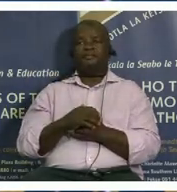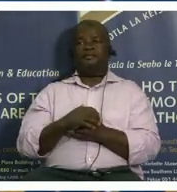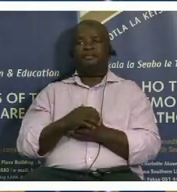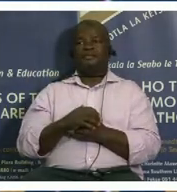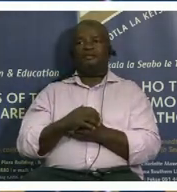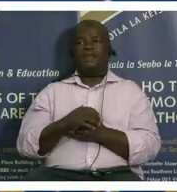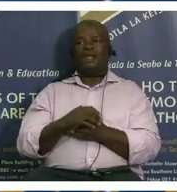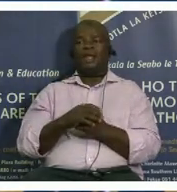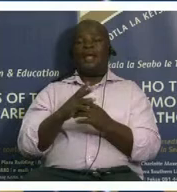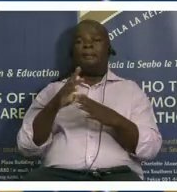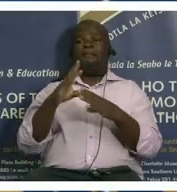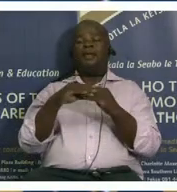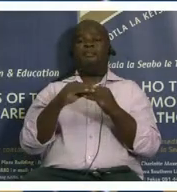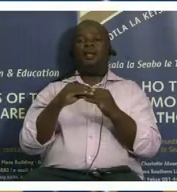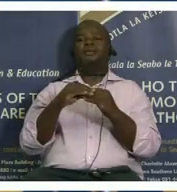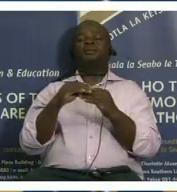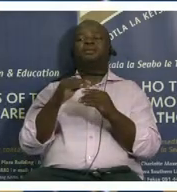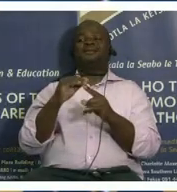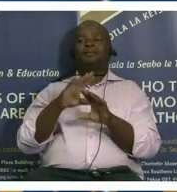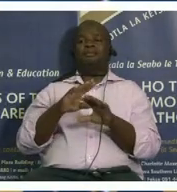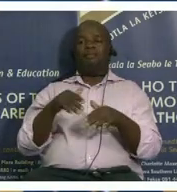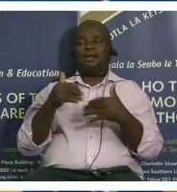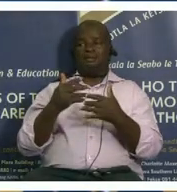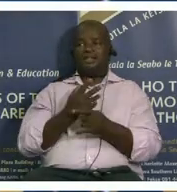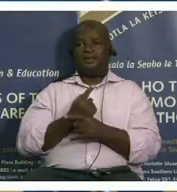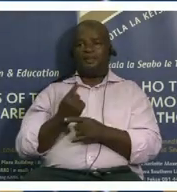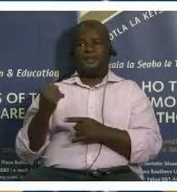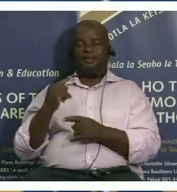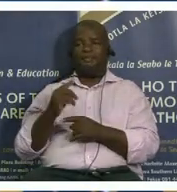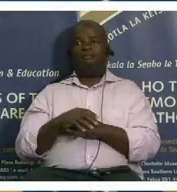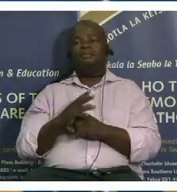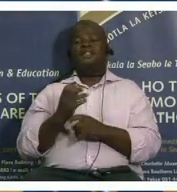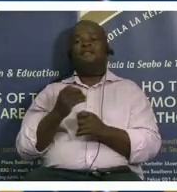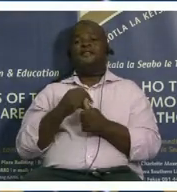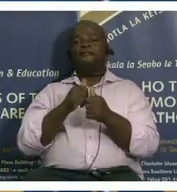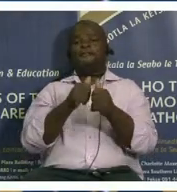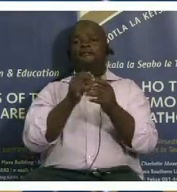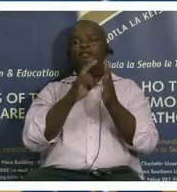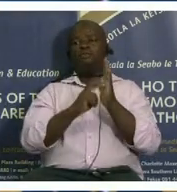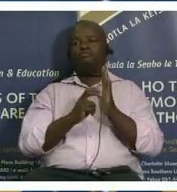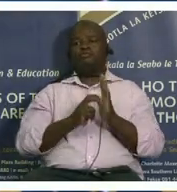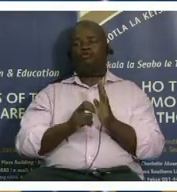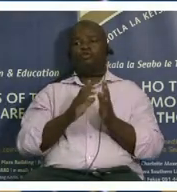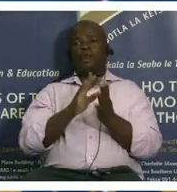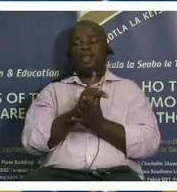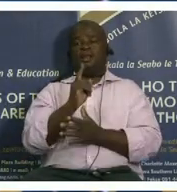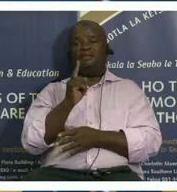Honorable members, in accordance with Rule 11,